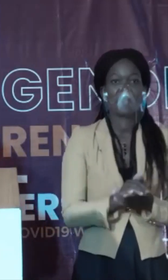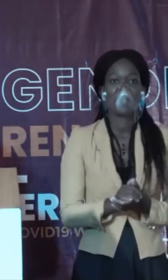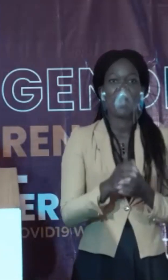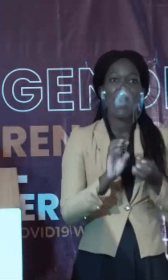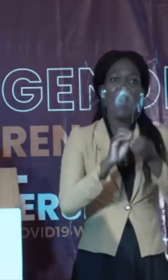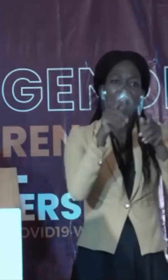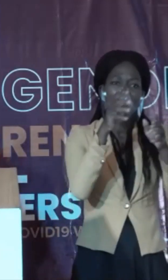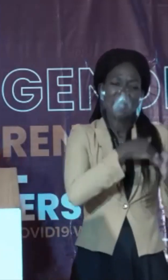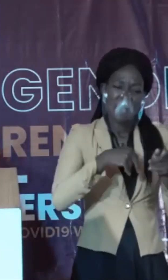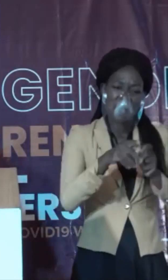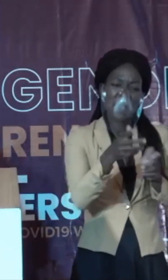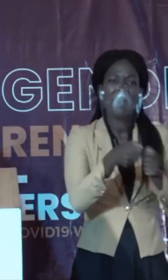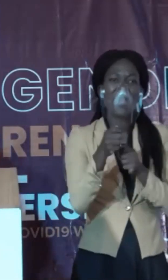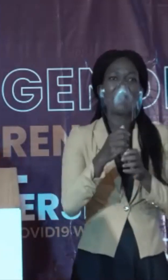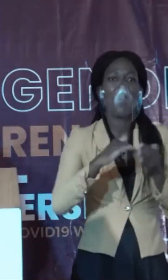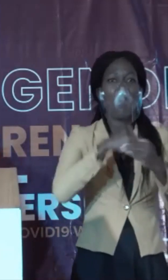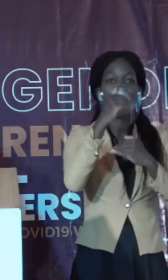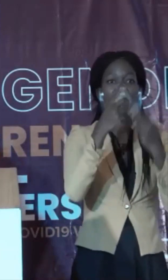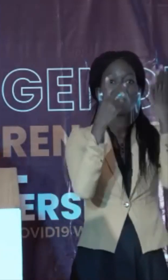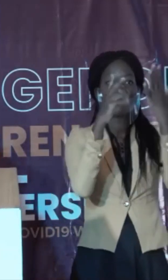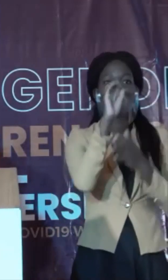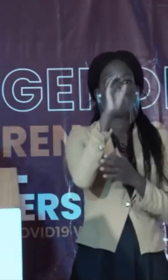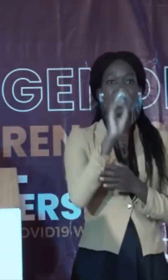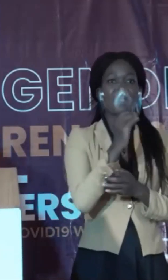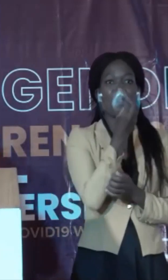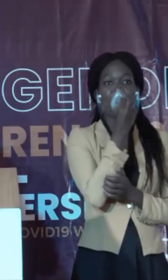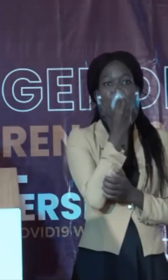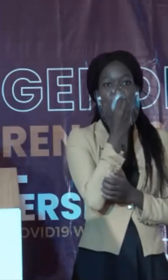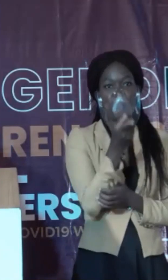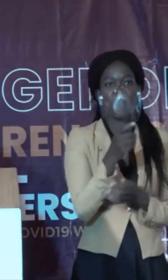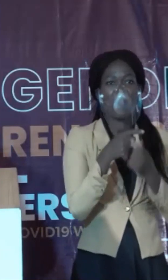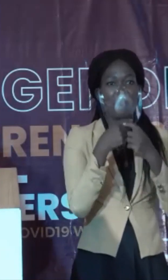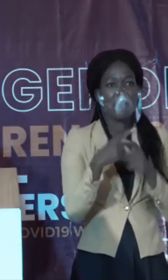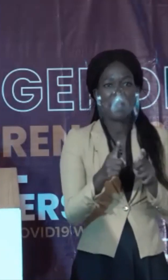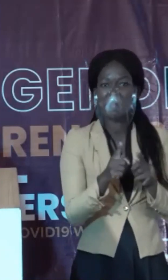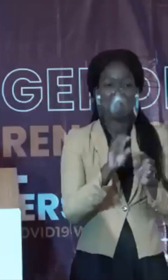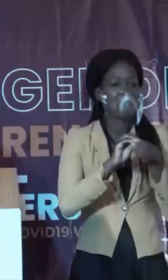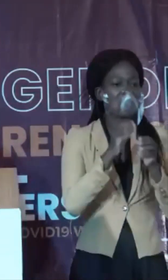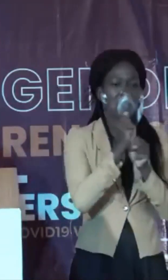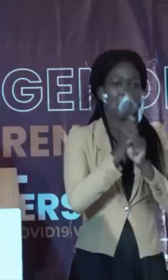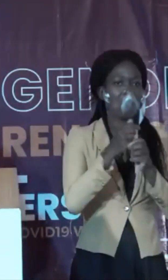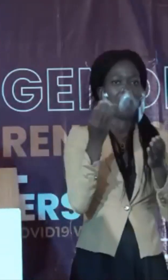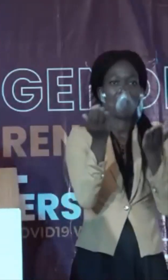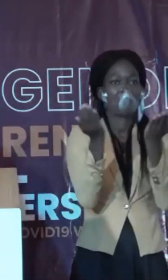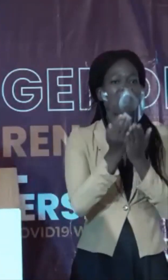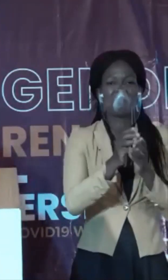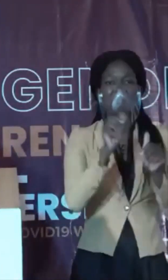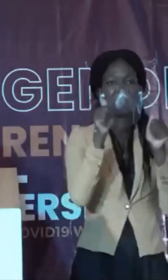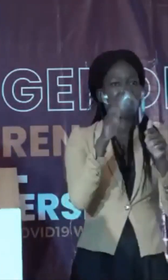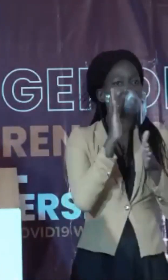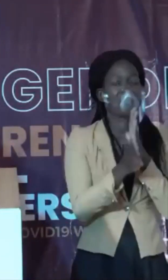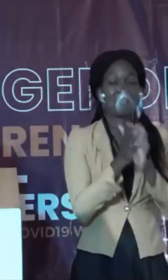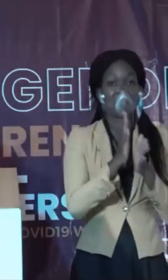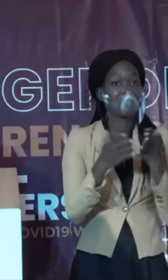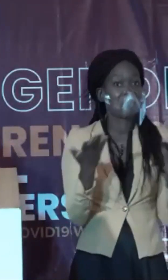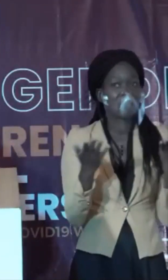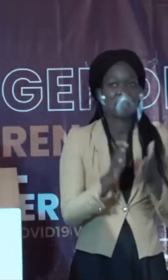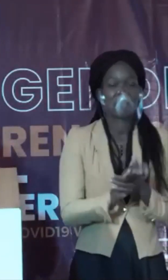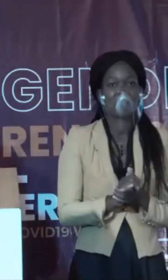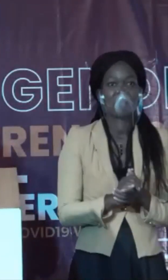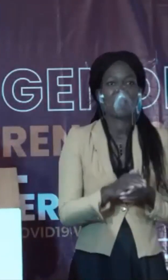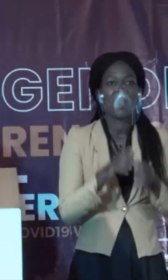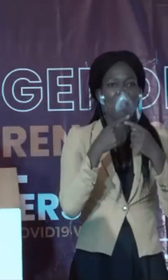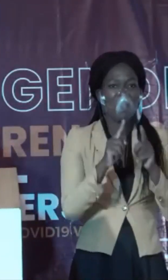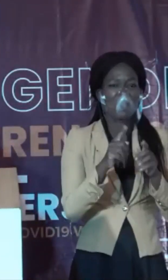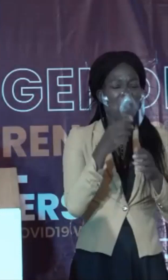our food, and yet they carry out informal work in a largely